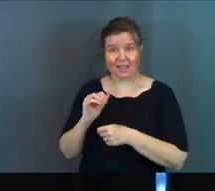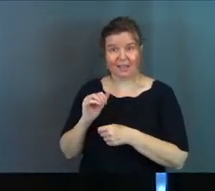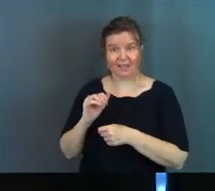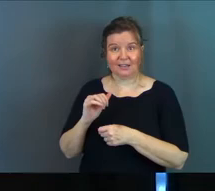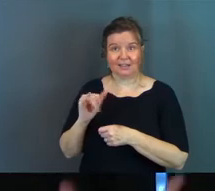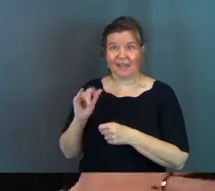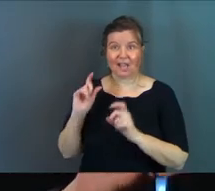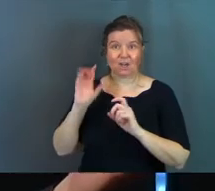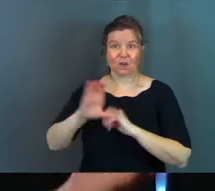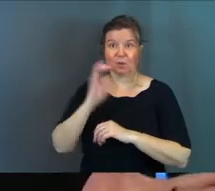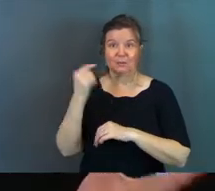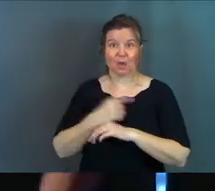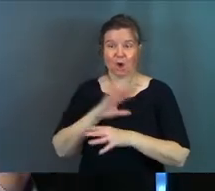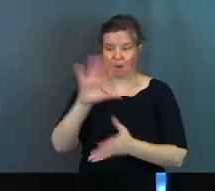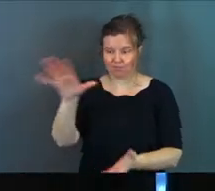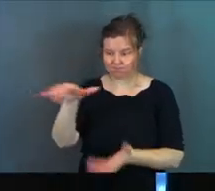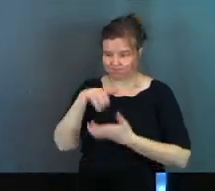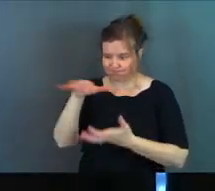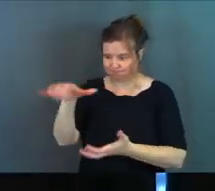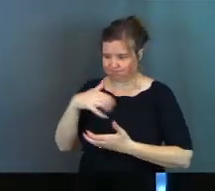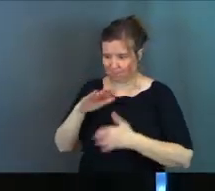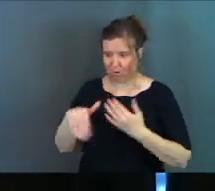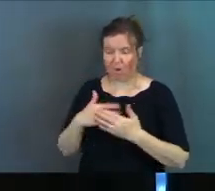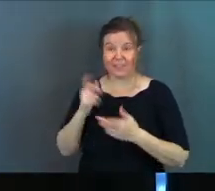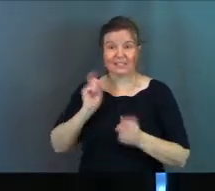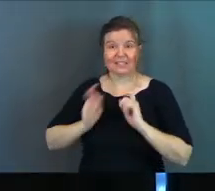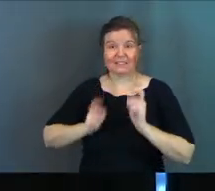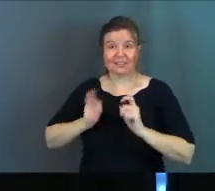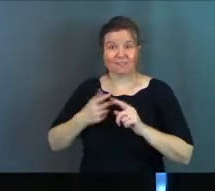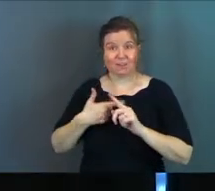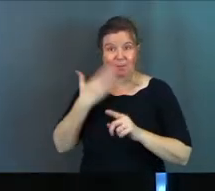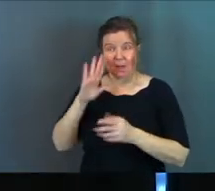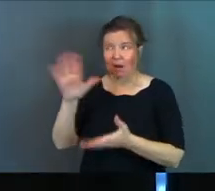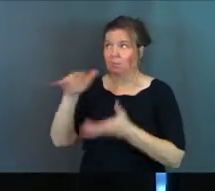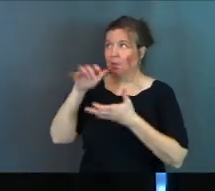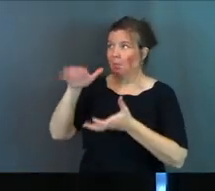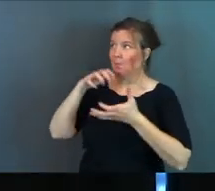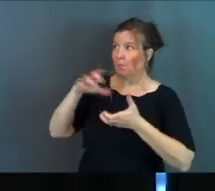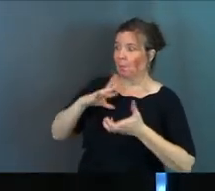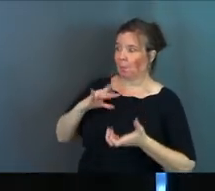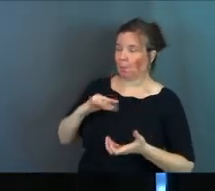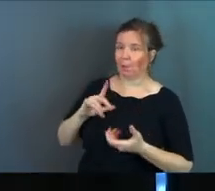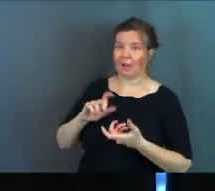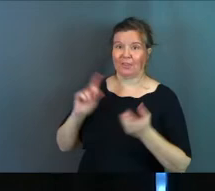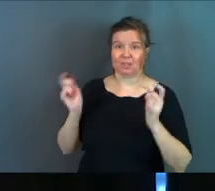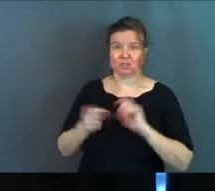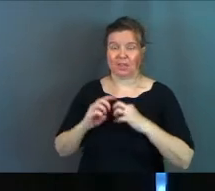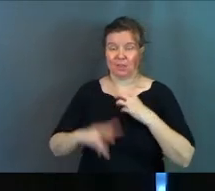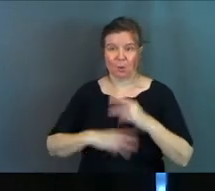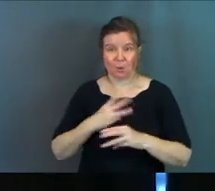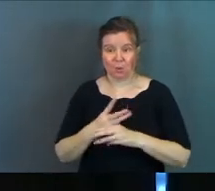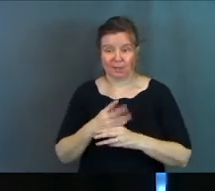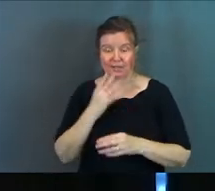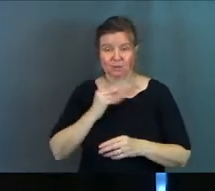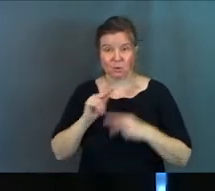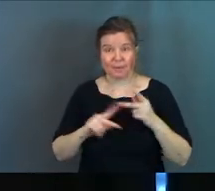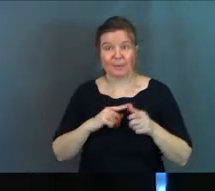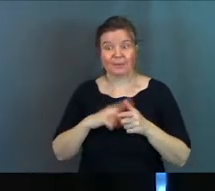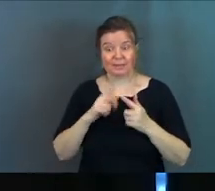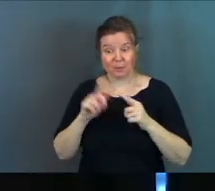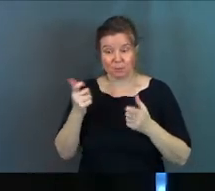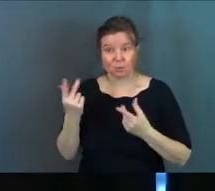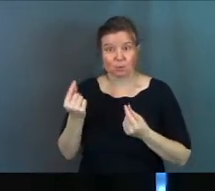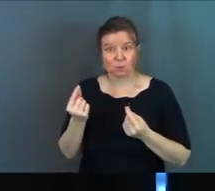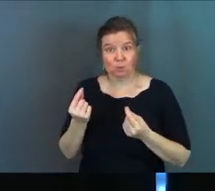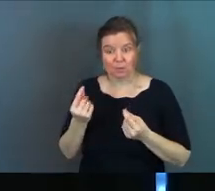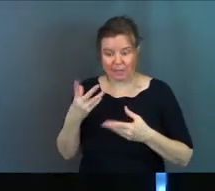crazy Christmas day, all this entire, like these gifts from God. It was supposed to just change their world as the Jewish people. And then they were